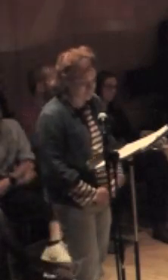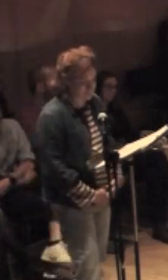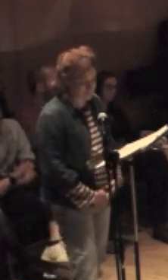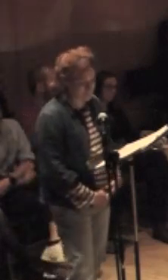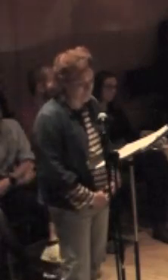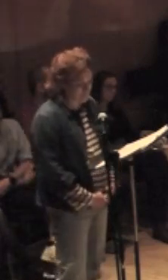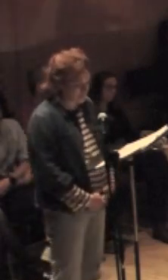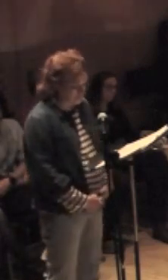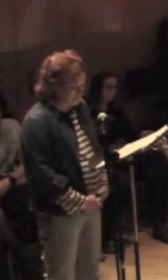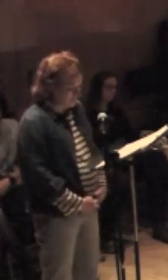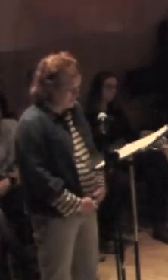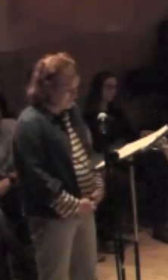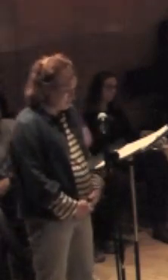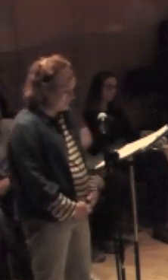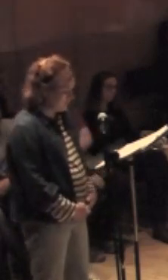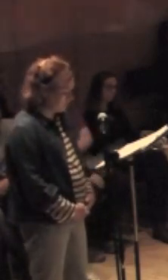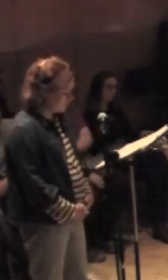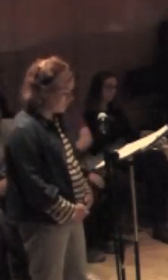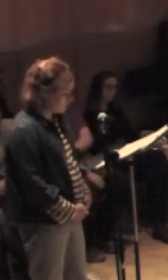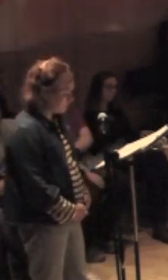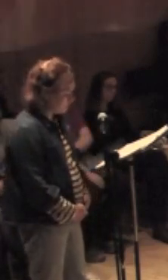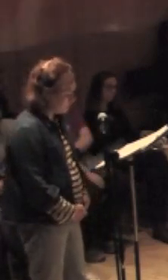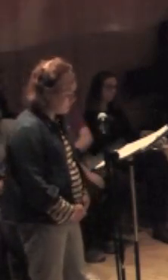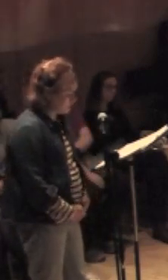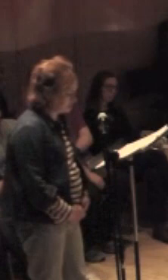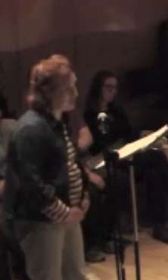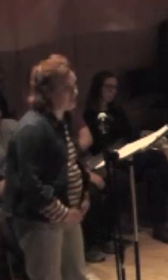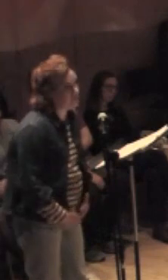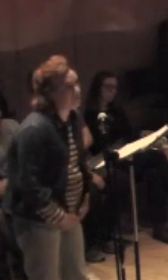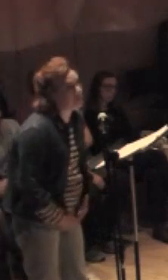and whatever else he could get the landlord and